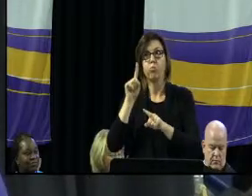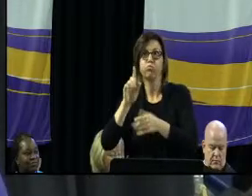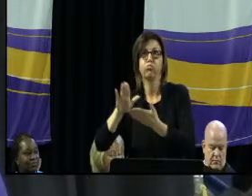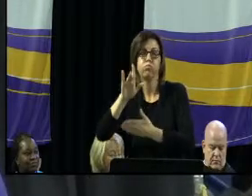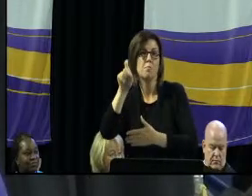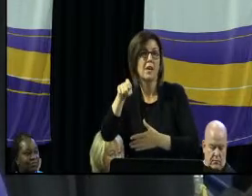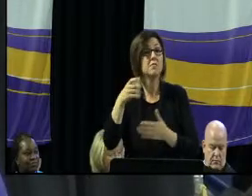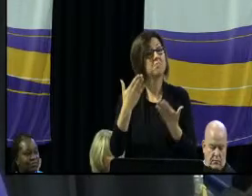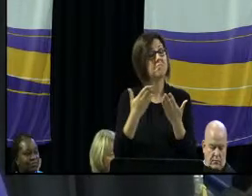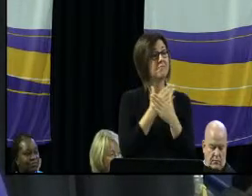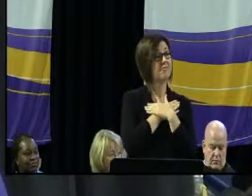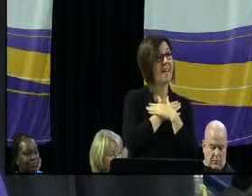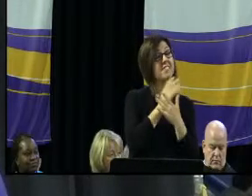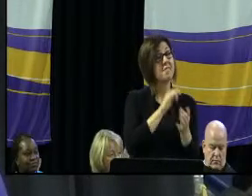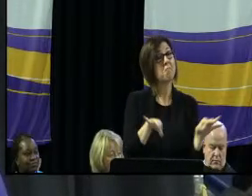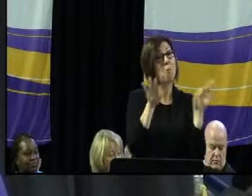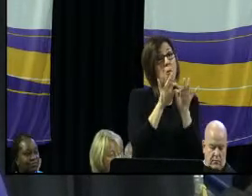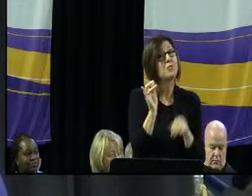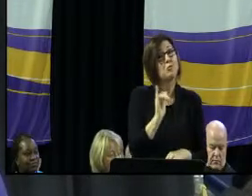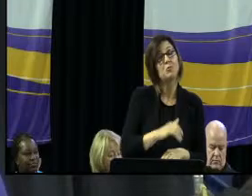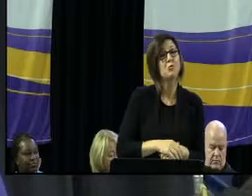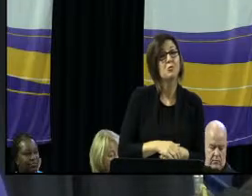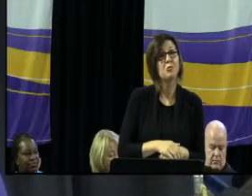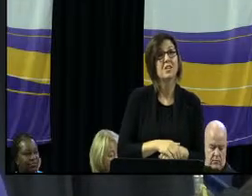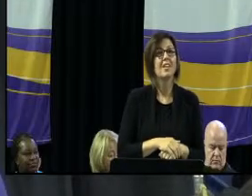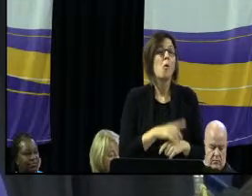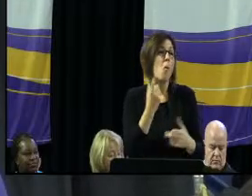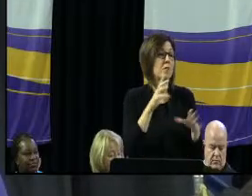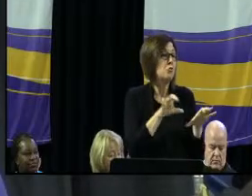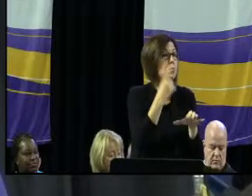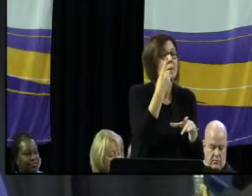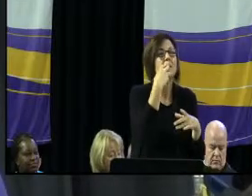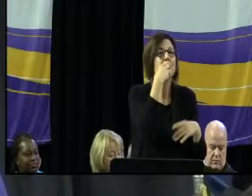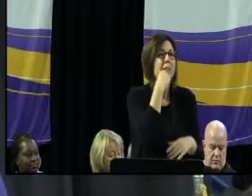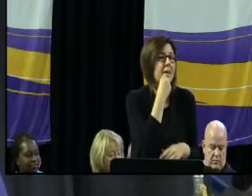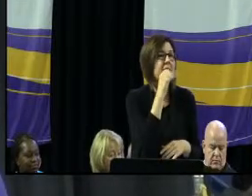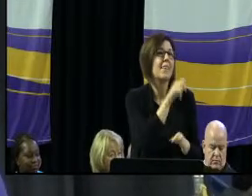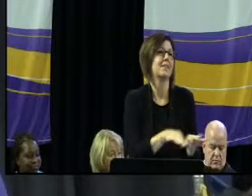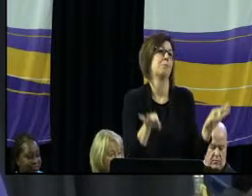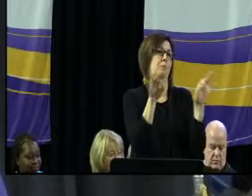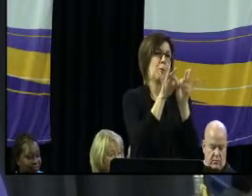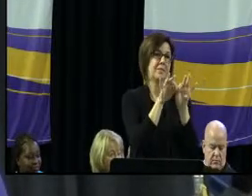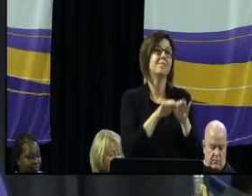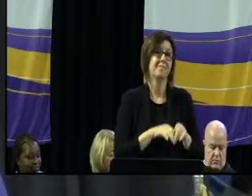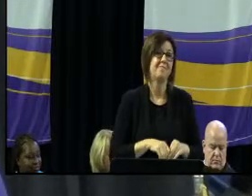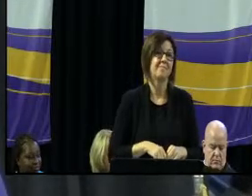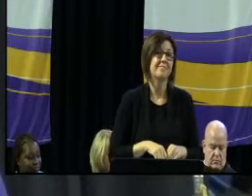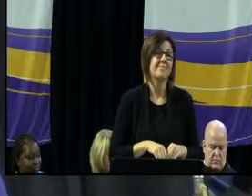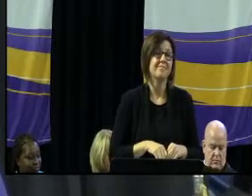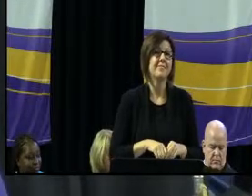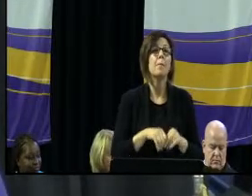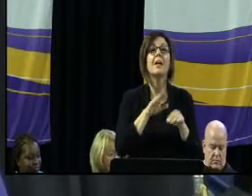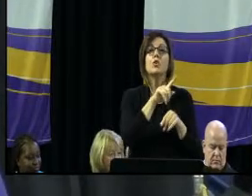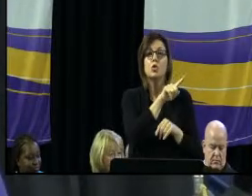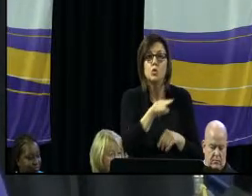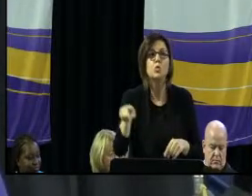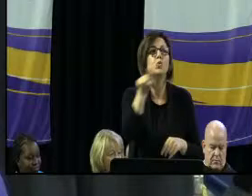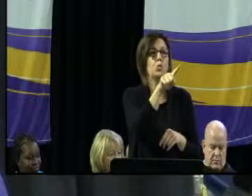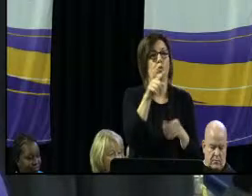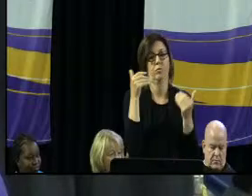journey as a learner by attending college or by pursuing an extracurricular passion, let the decision be